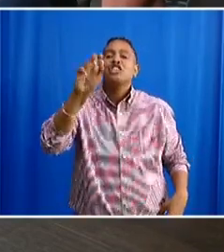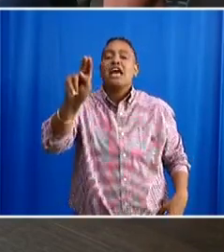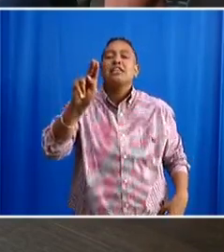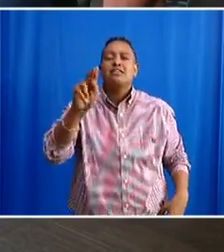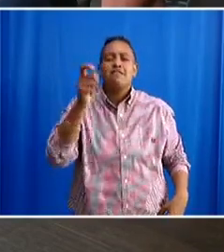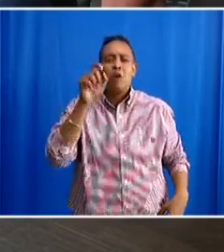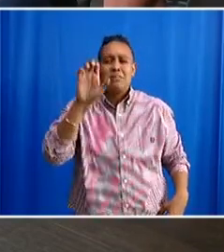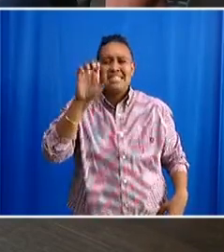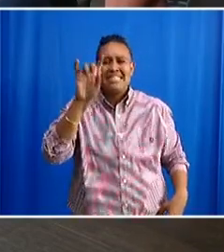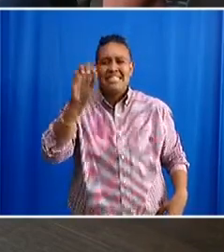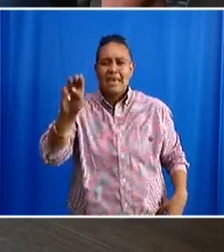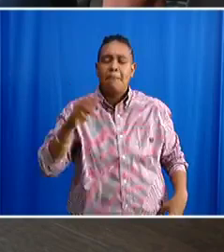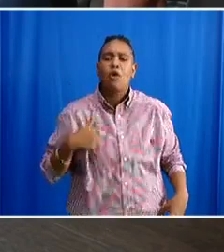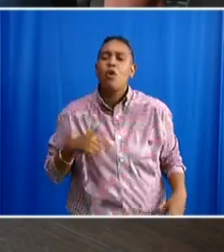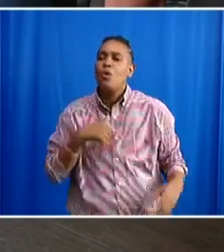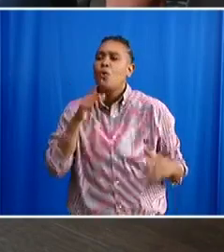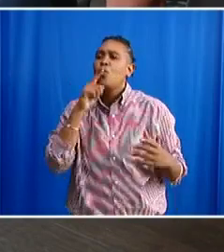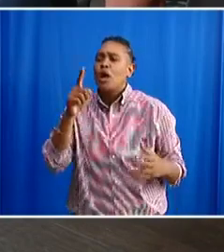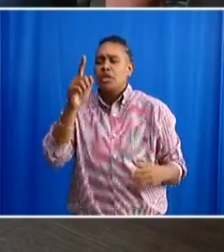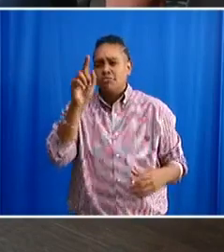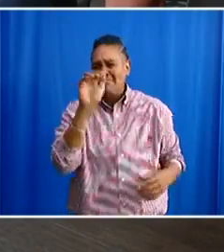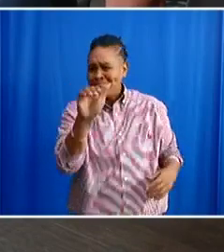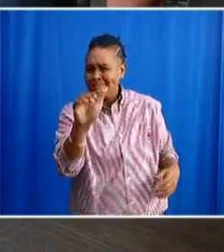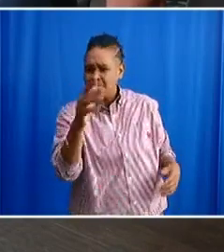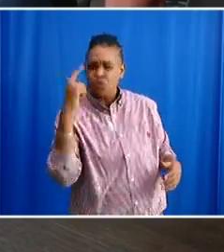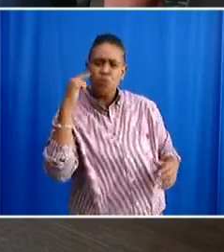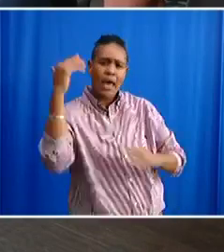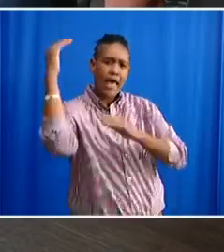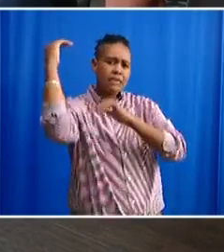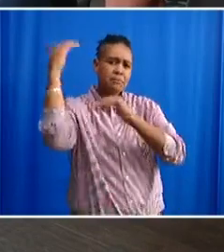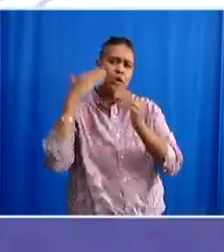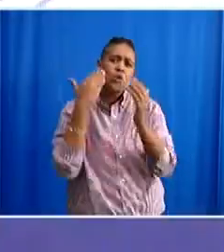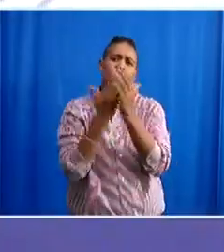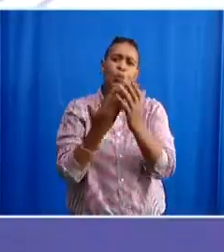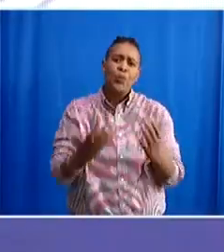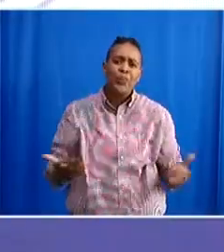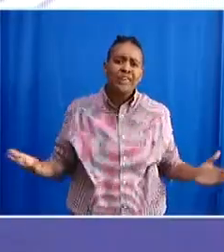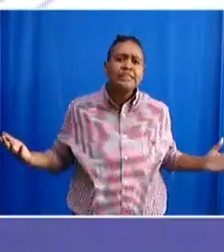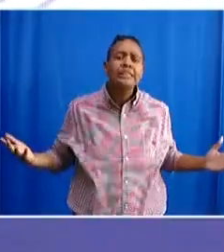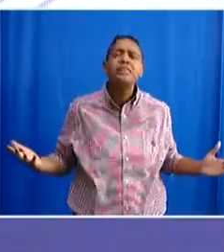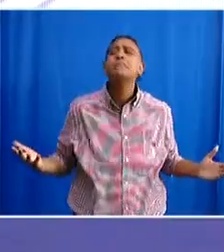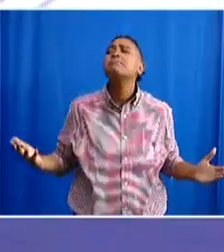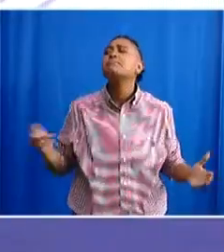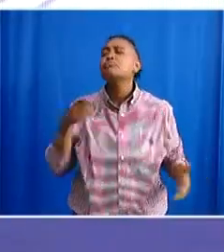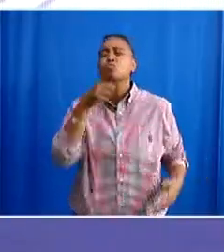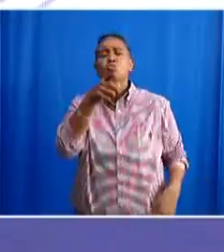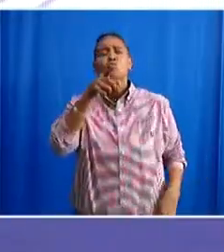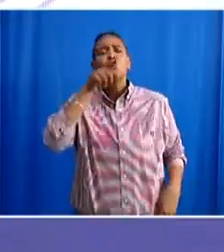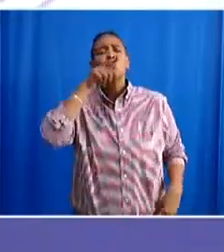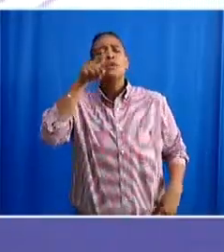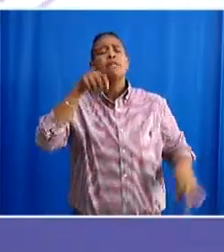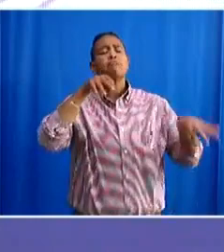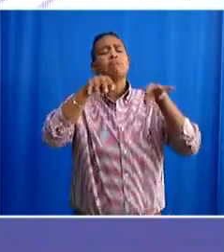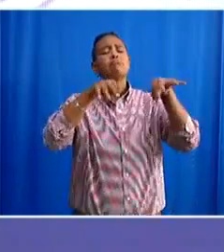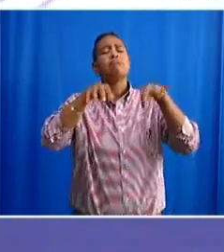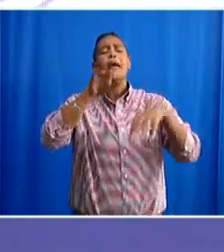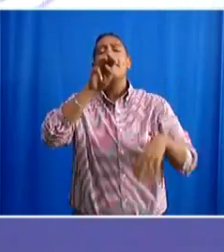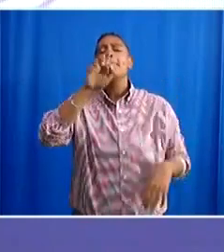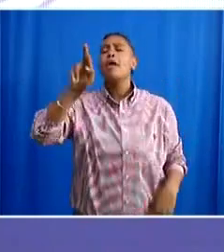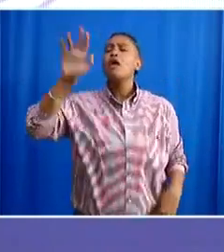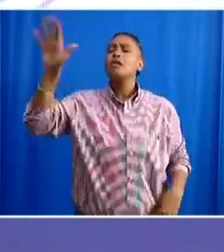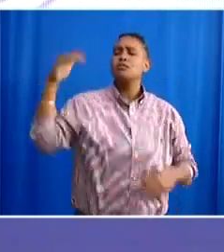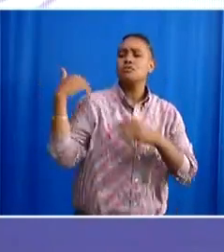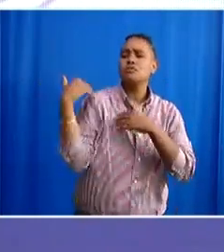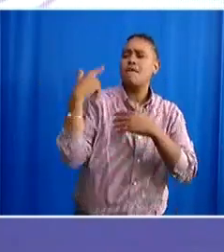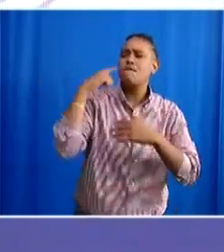CDEMA, we were charged to expect great things. Sir, that you underscore the mayor's call